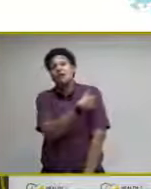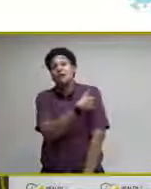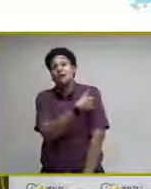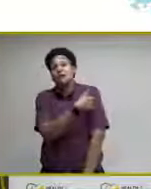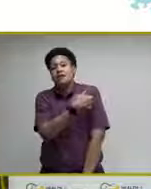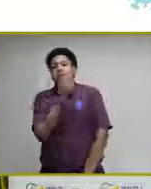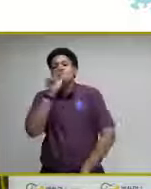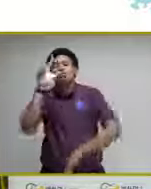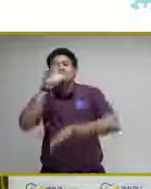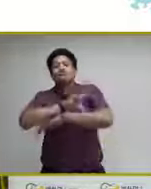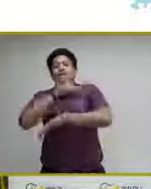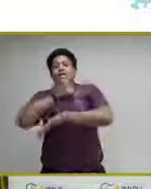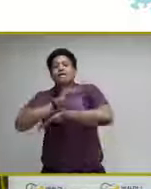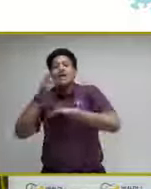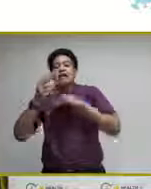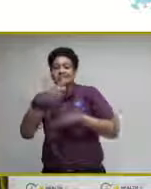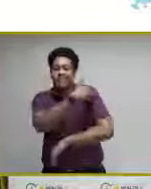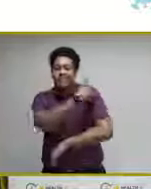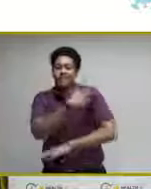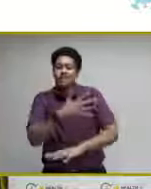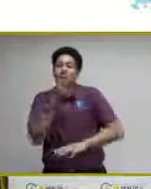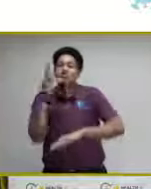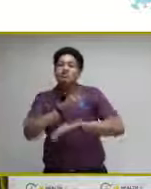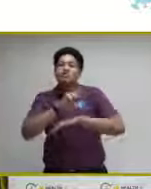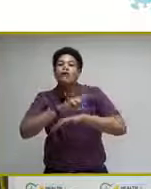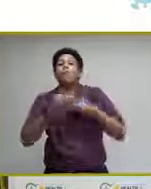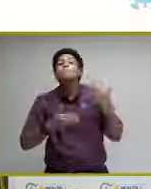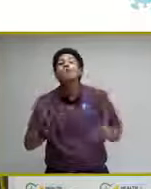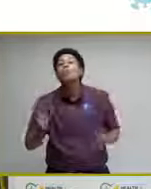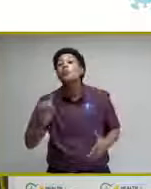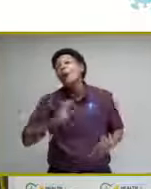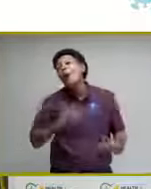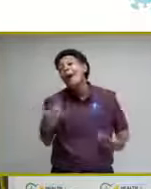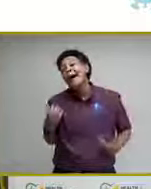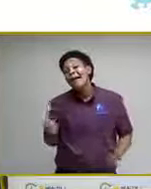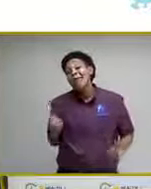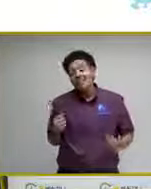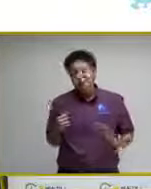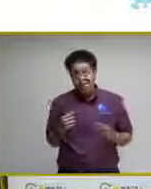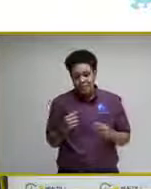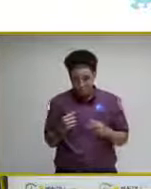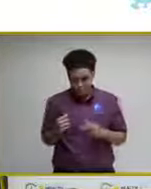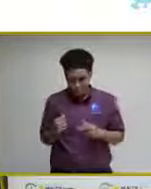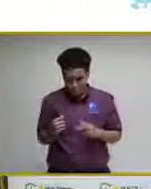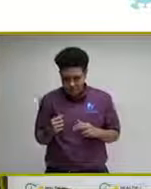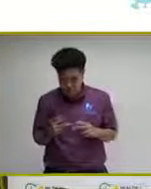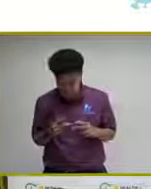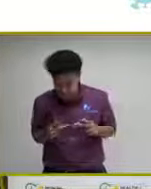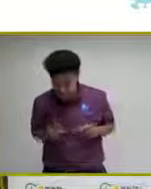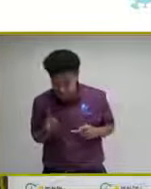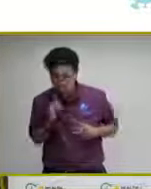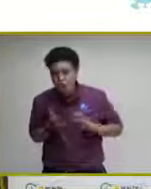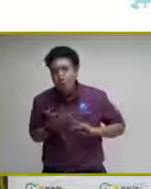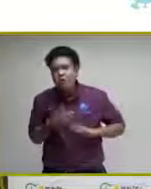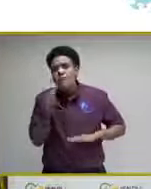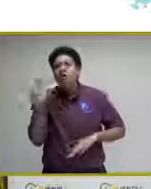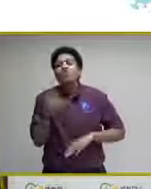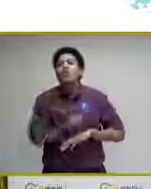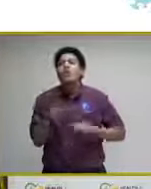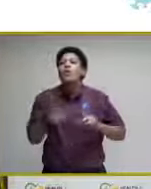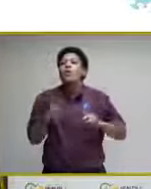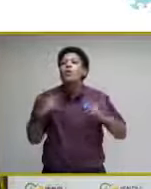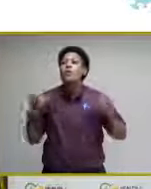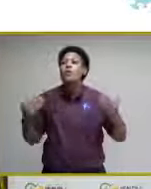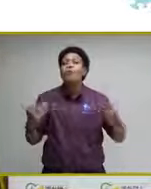3-day process where our health facilities will operate for 3 days. When we move to level 2